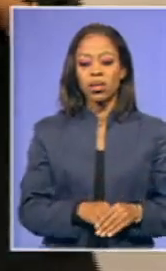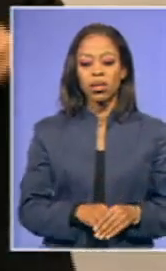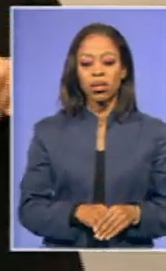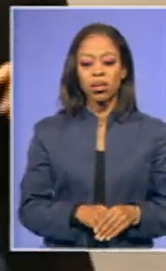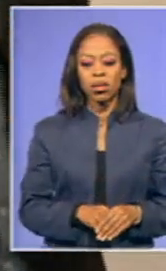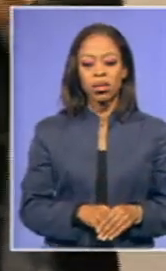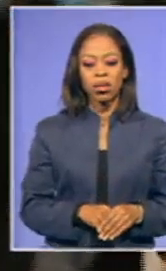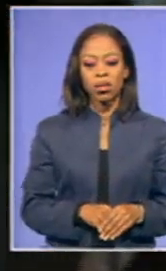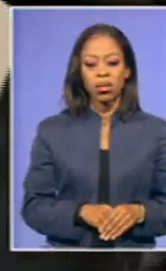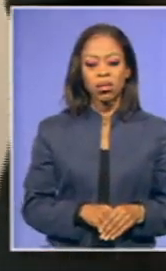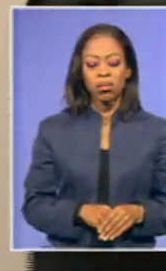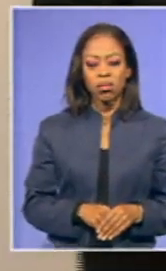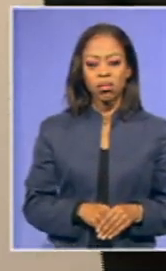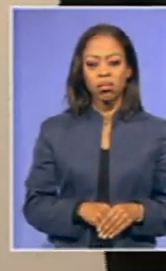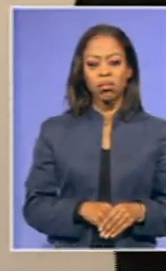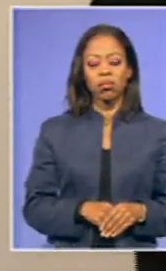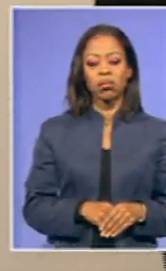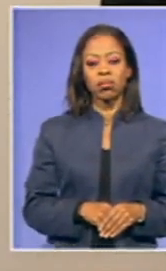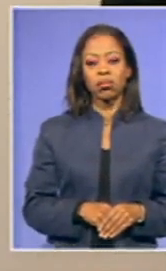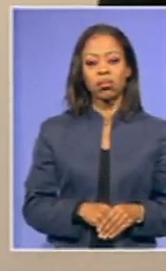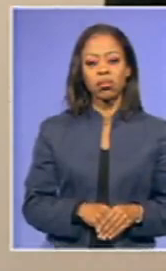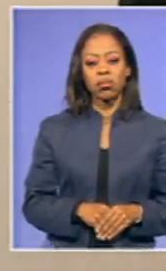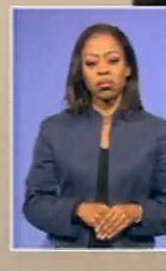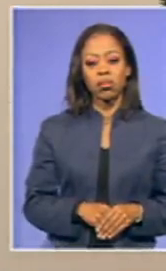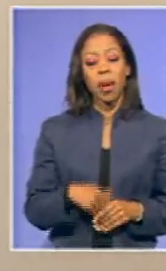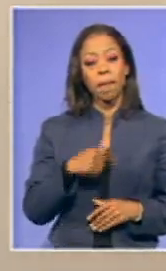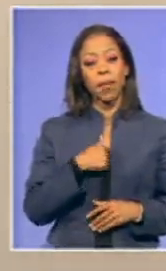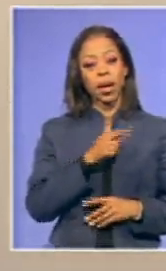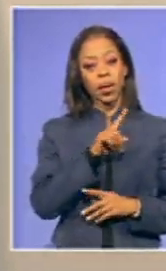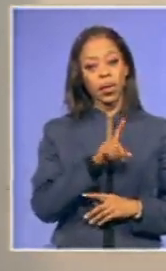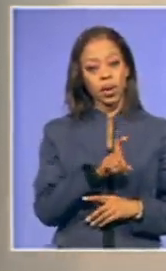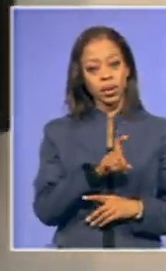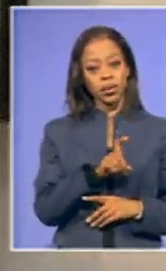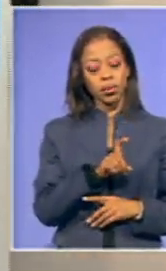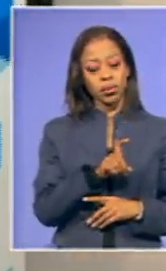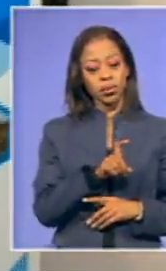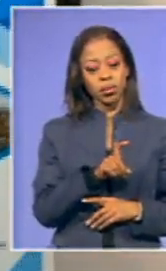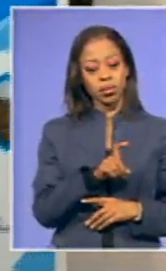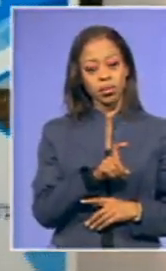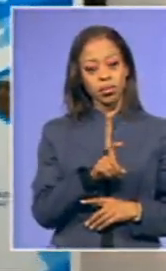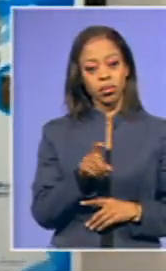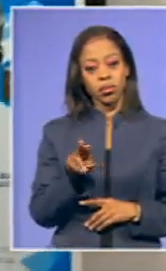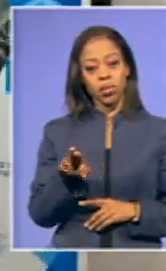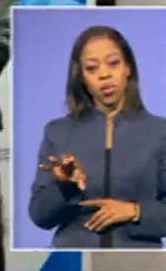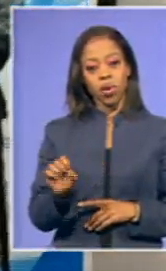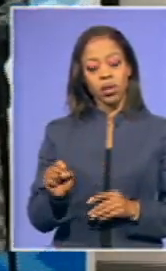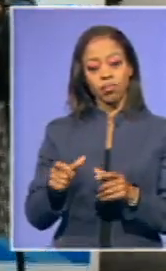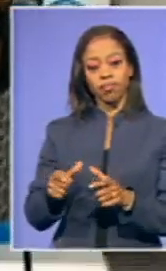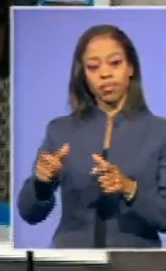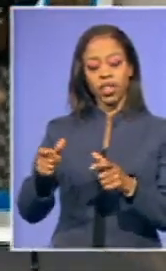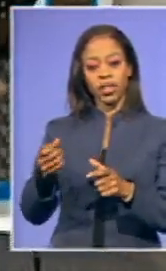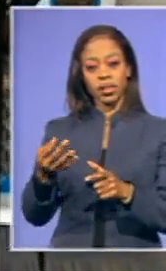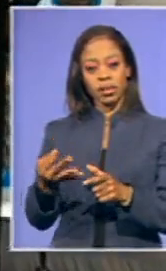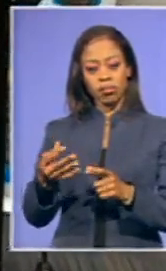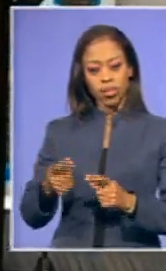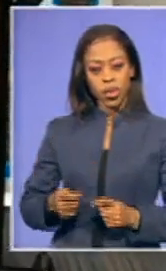Okay. Hi, Ketu from the Mercury. My question is on risk 3, the cost of that